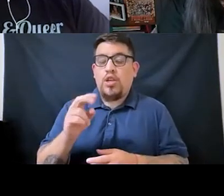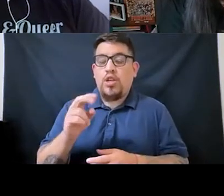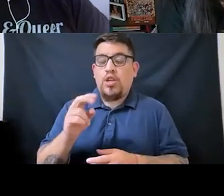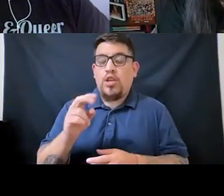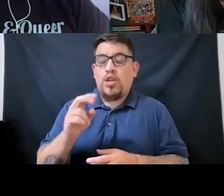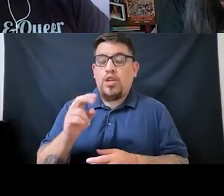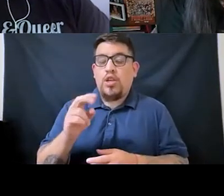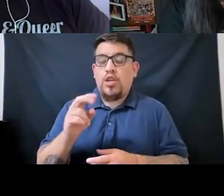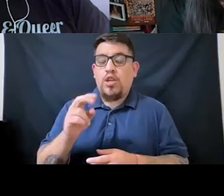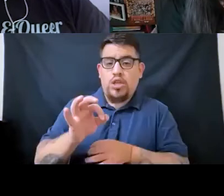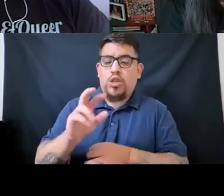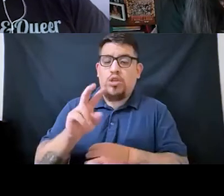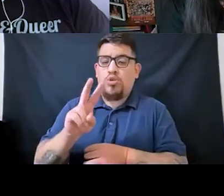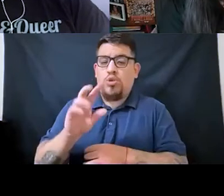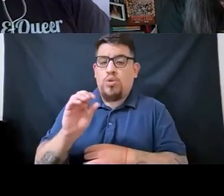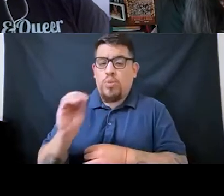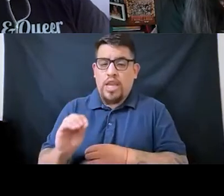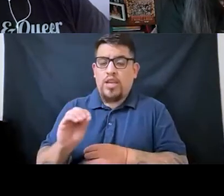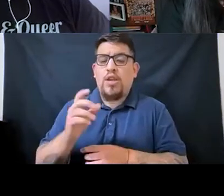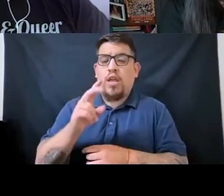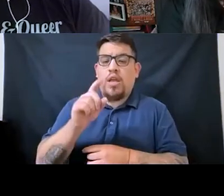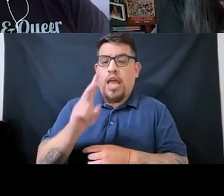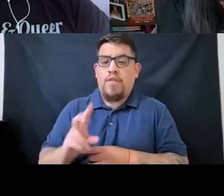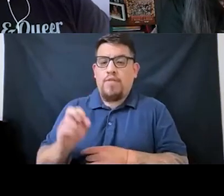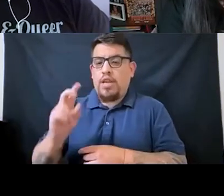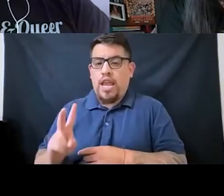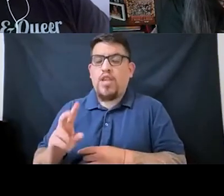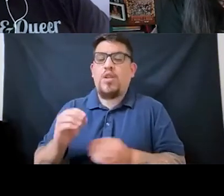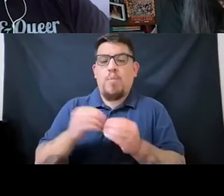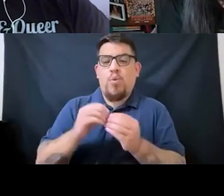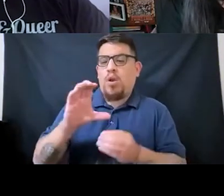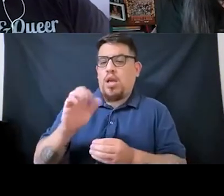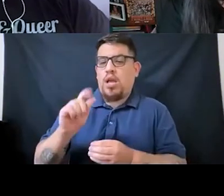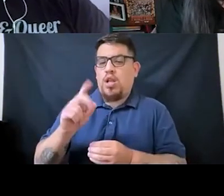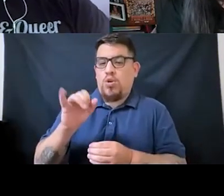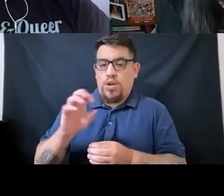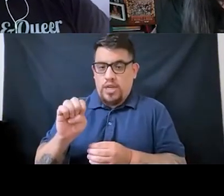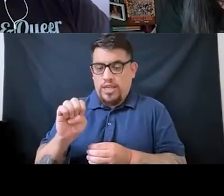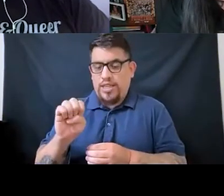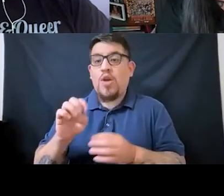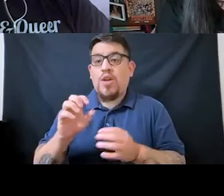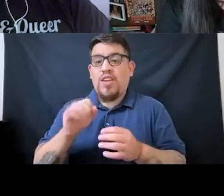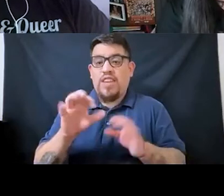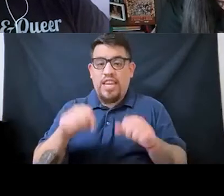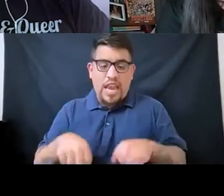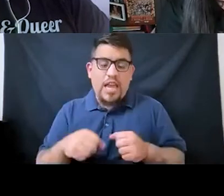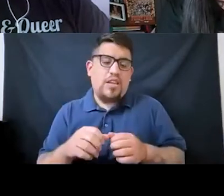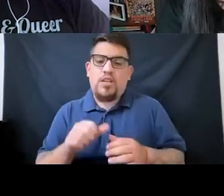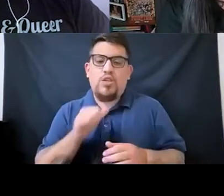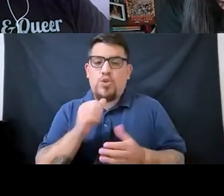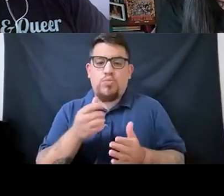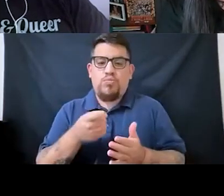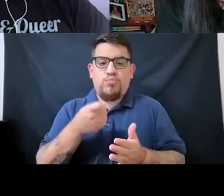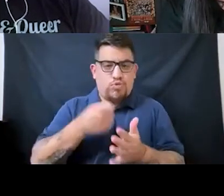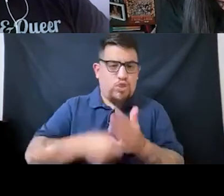and half to ensure maximum calorie density. When he can, he doesn't charge me for the extra things I eat